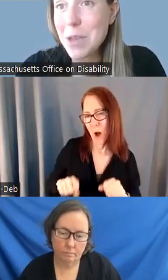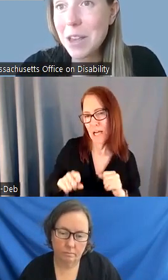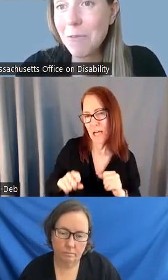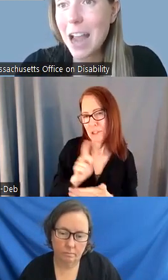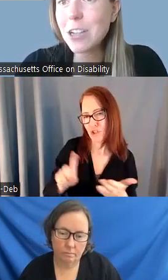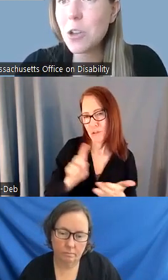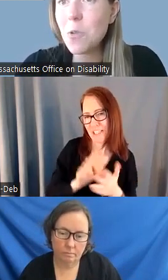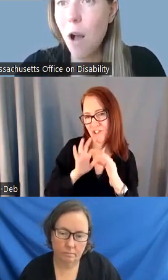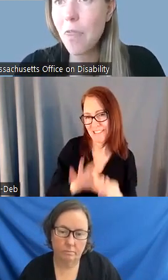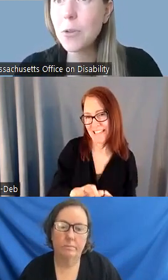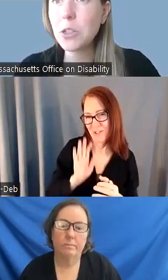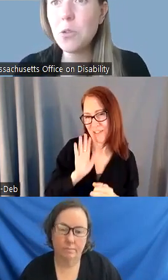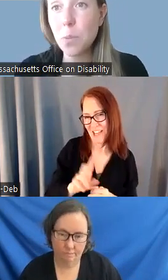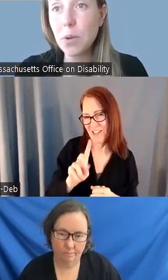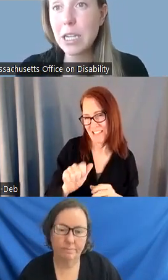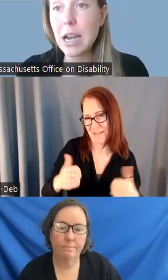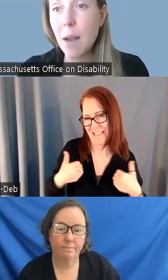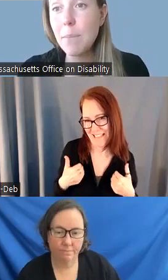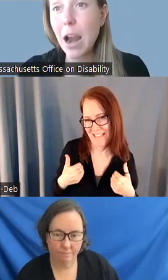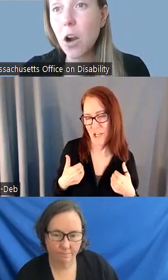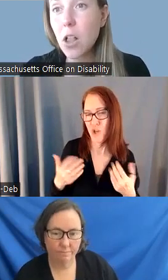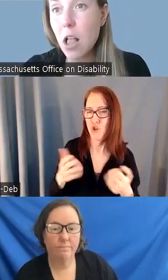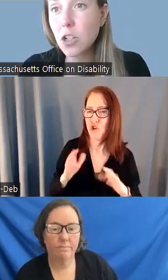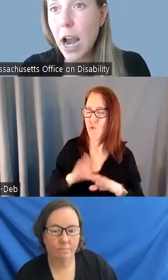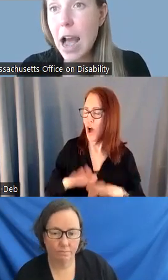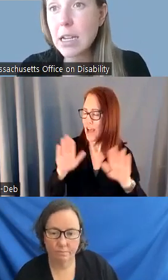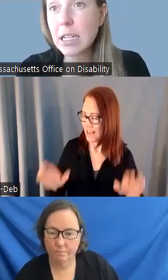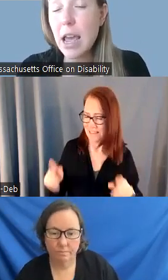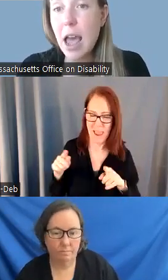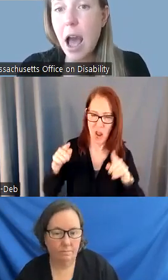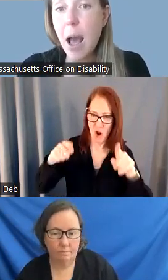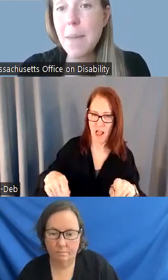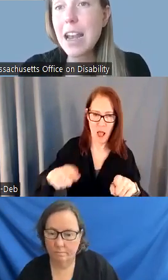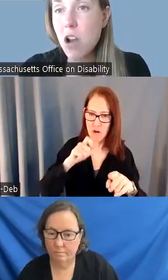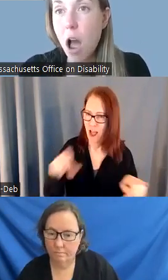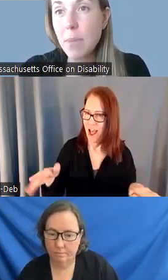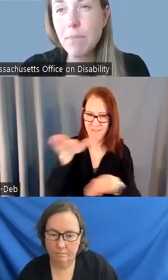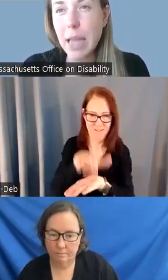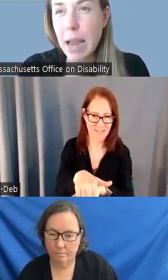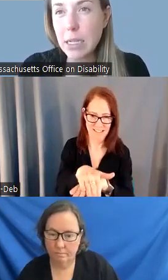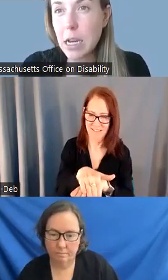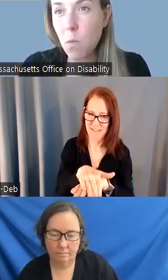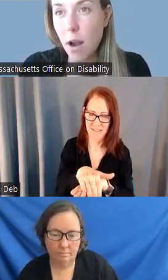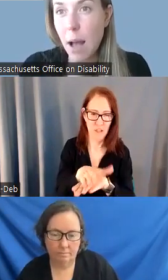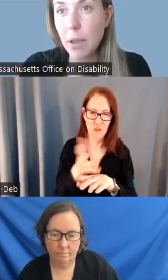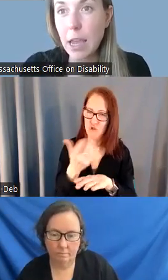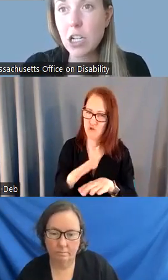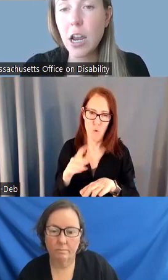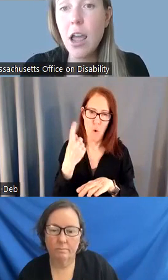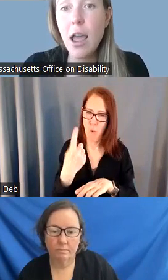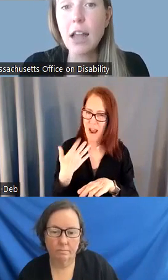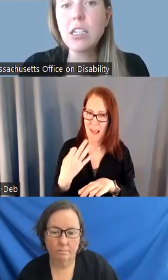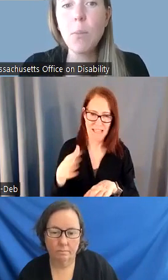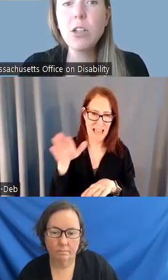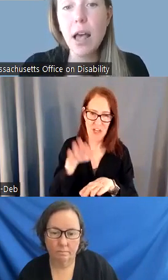of disability, right? So you want those two to proceed on parallel tracks and not be blended in one